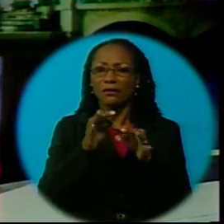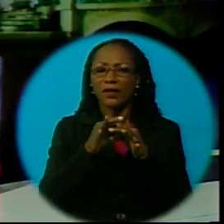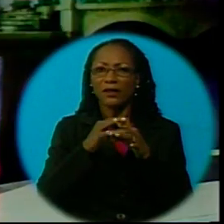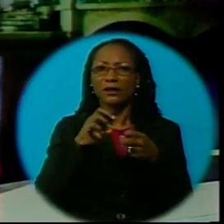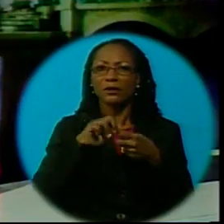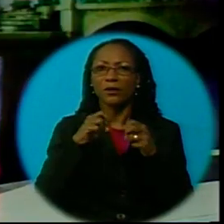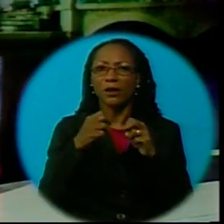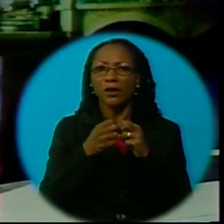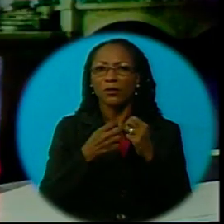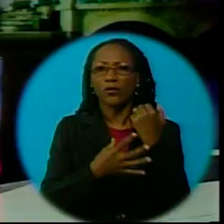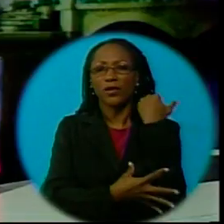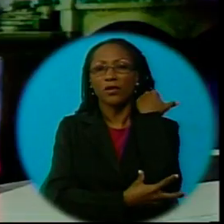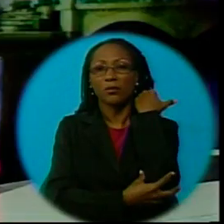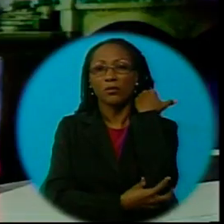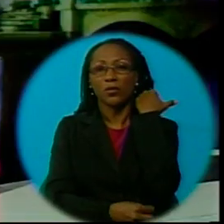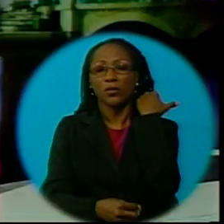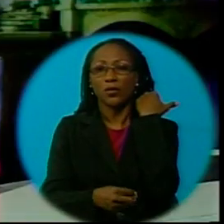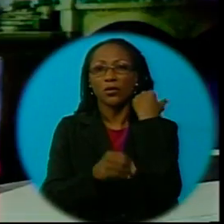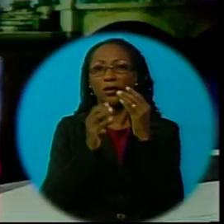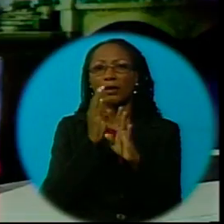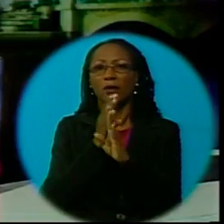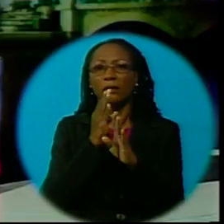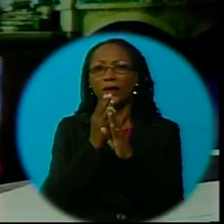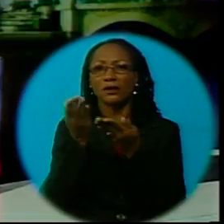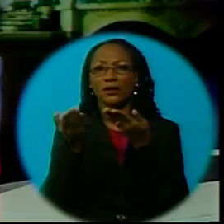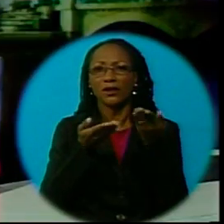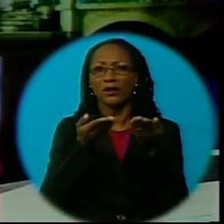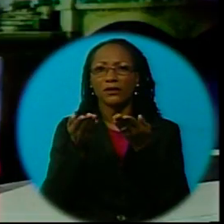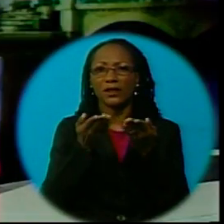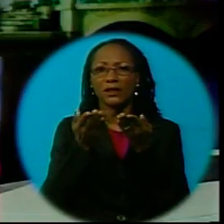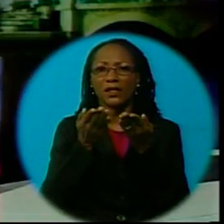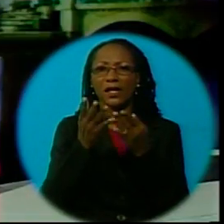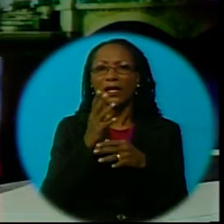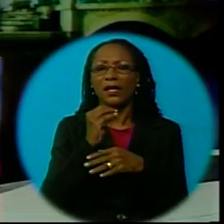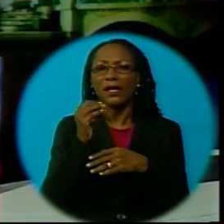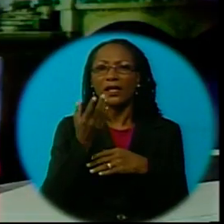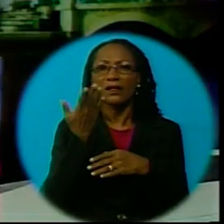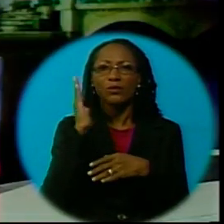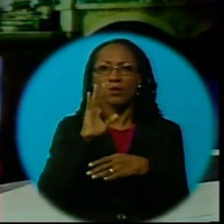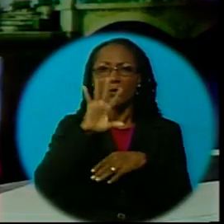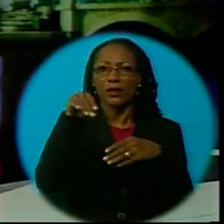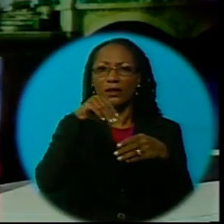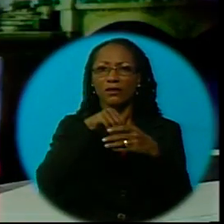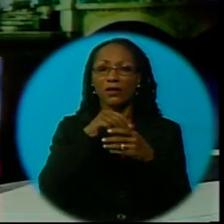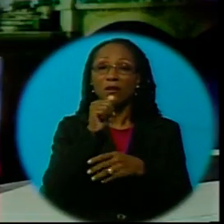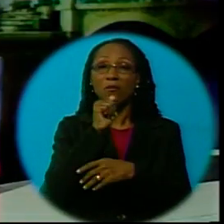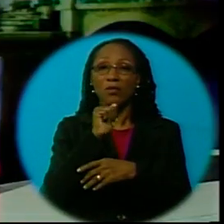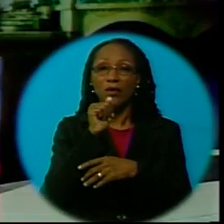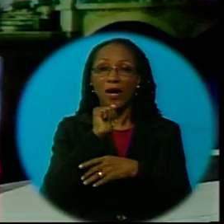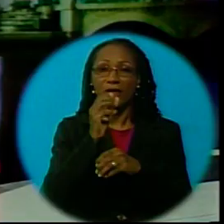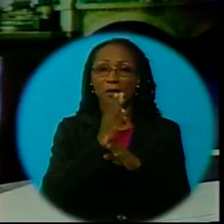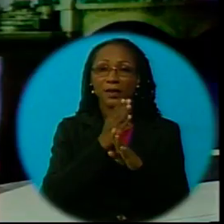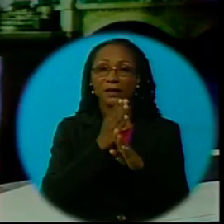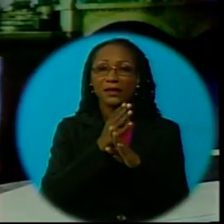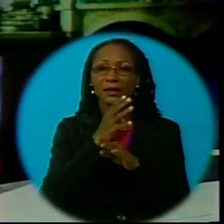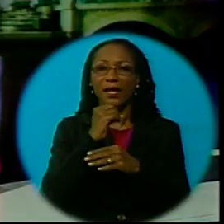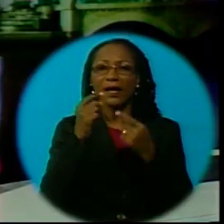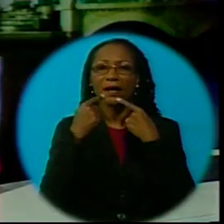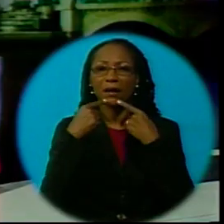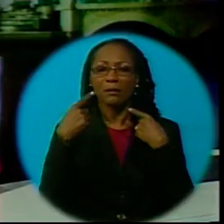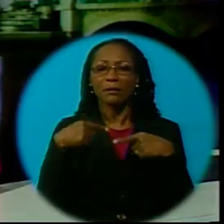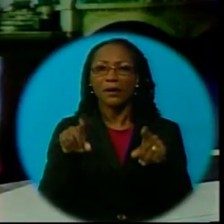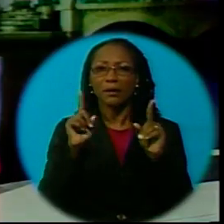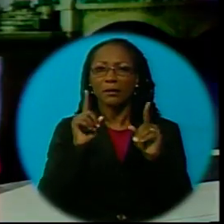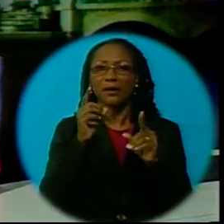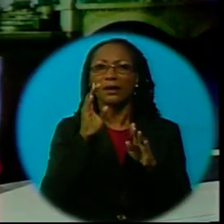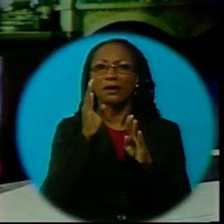public transportation. The solution will come through the integration of the private sector into the public transportation system.